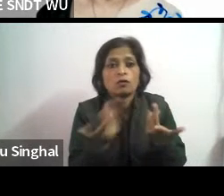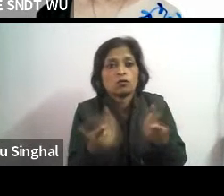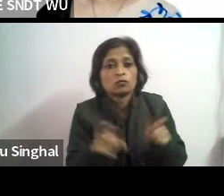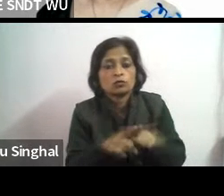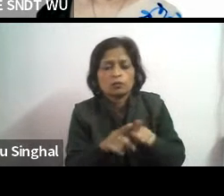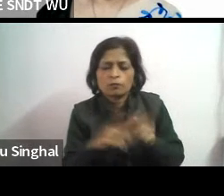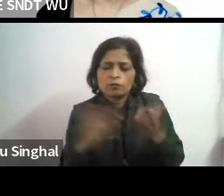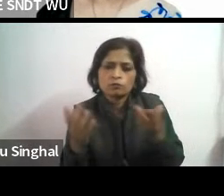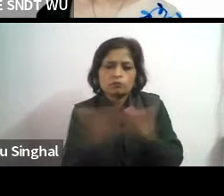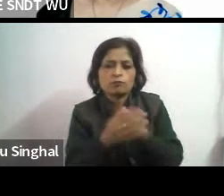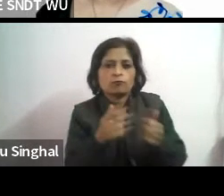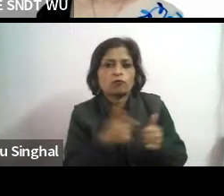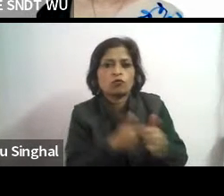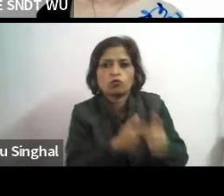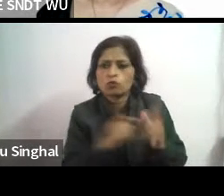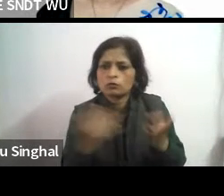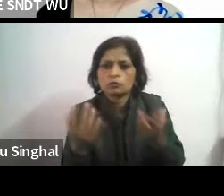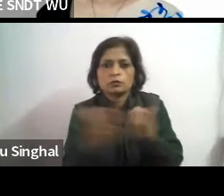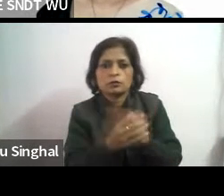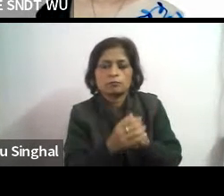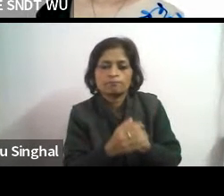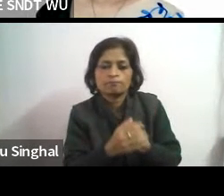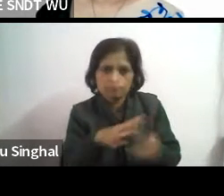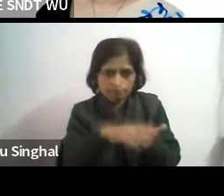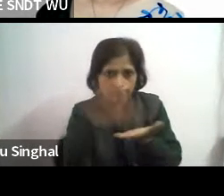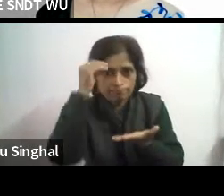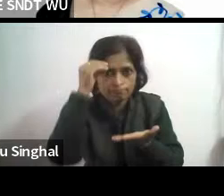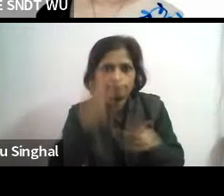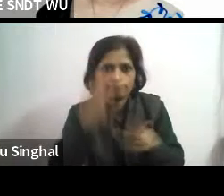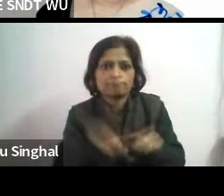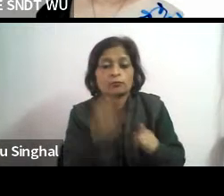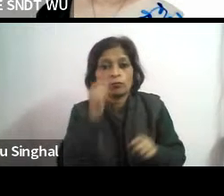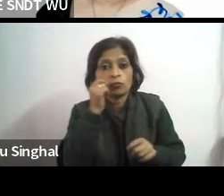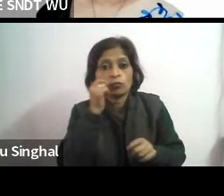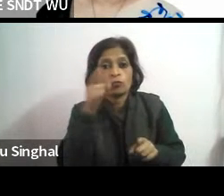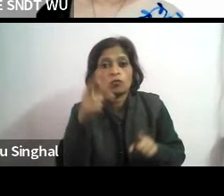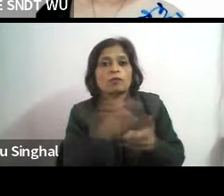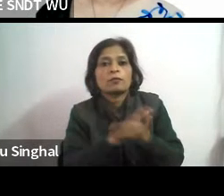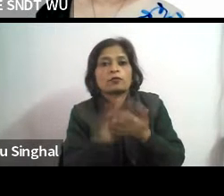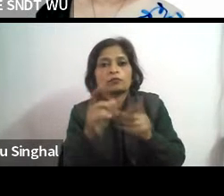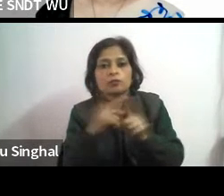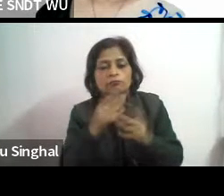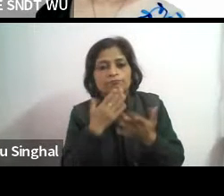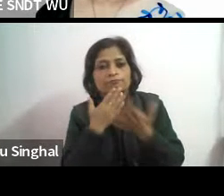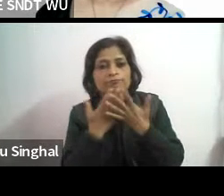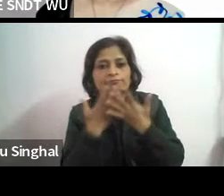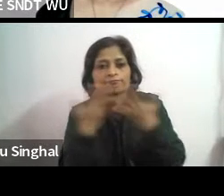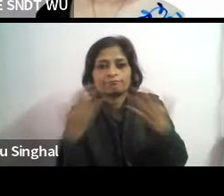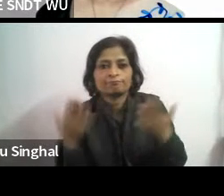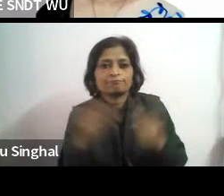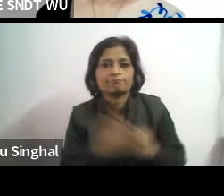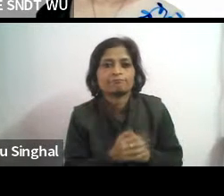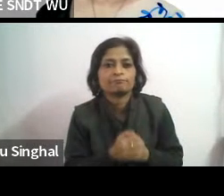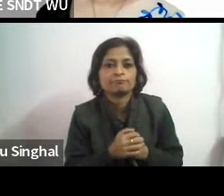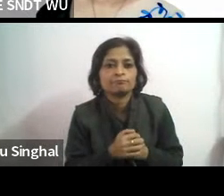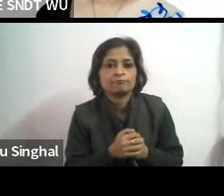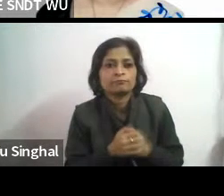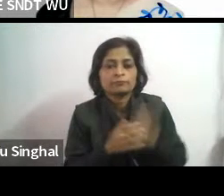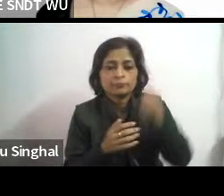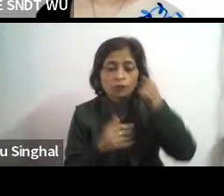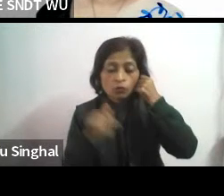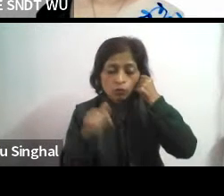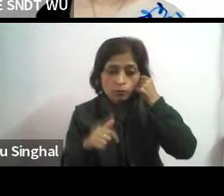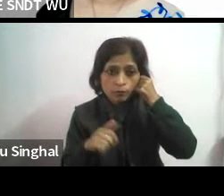of us have taken clues from it. Thank you, Dr. Himanshu Das. I also